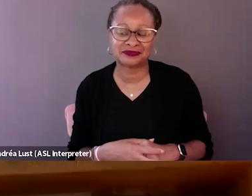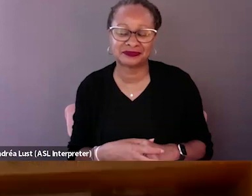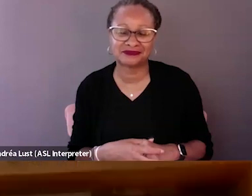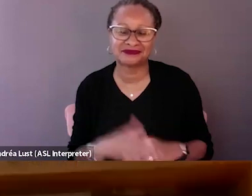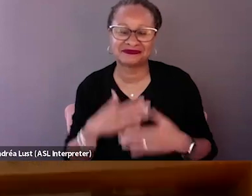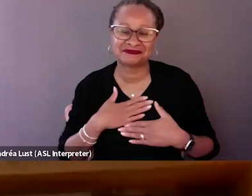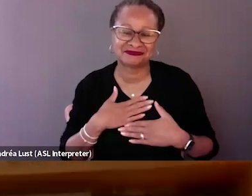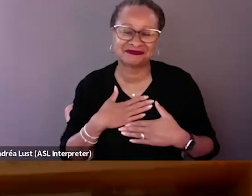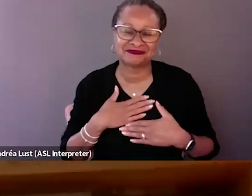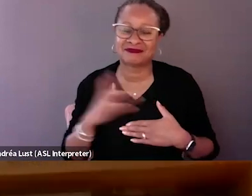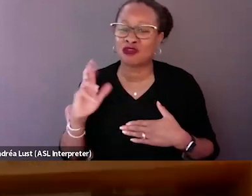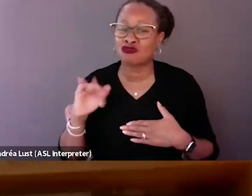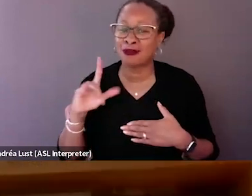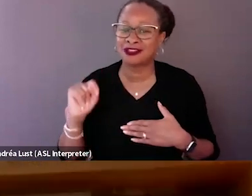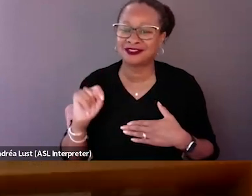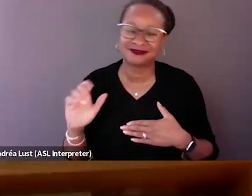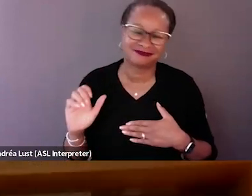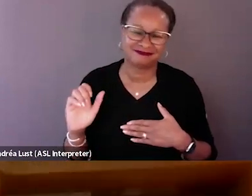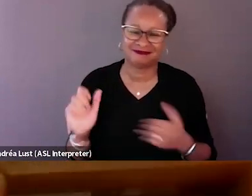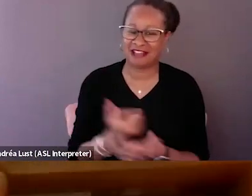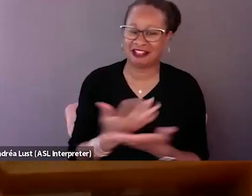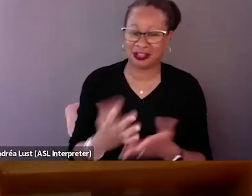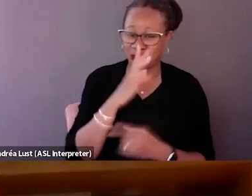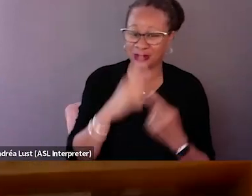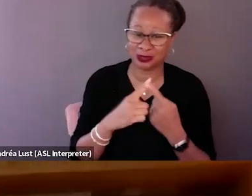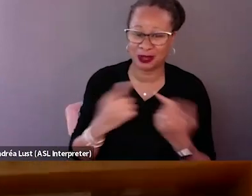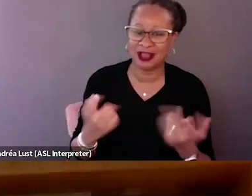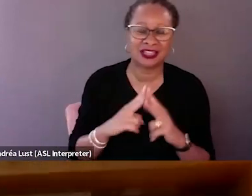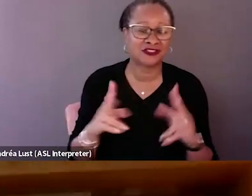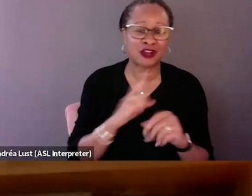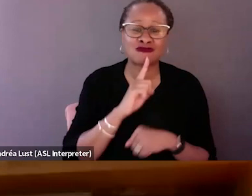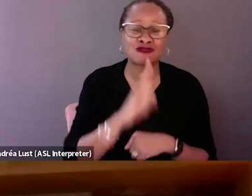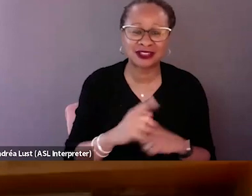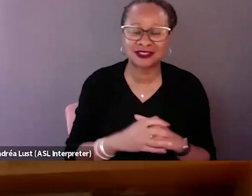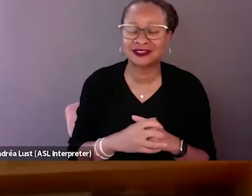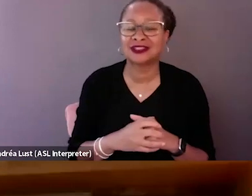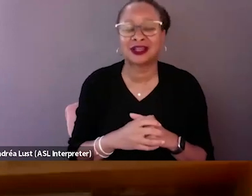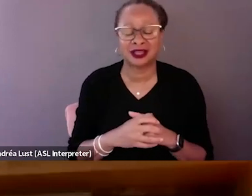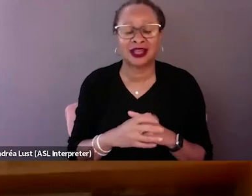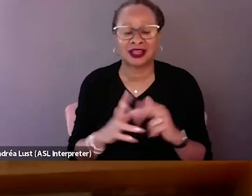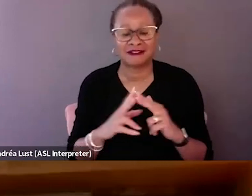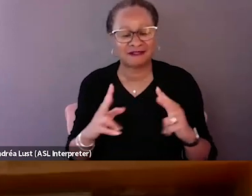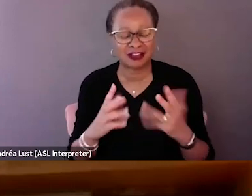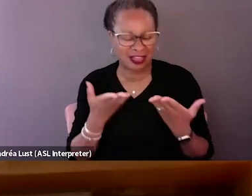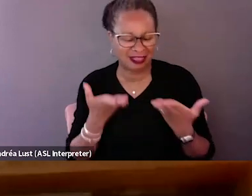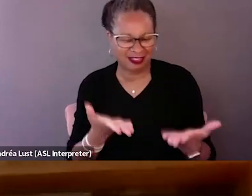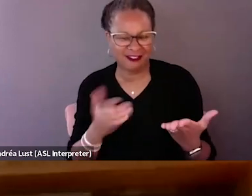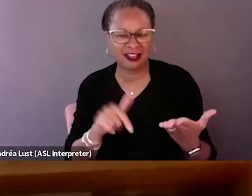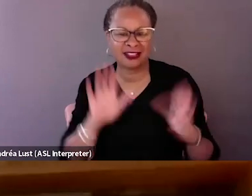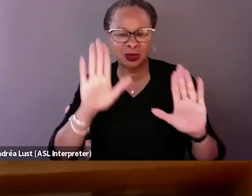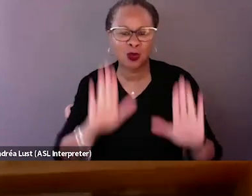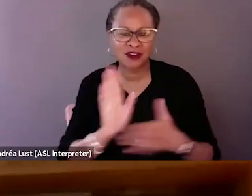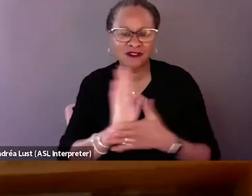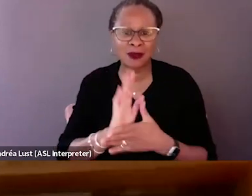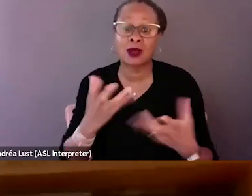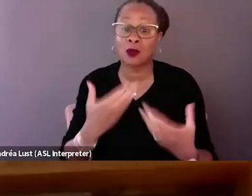Well, all I can say is everything you just talked about is very real and very there in this wonderful movie. So